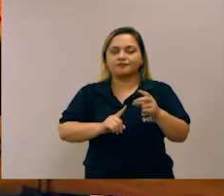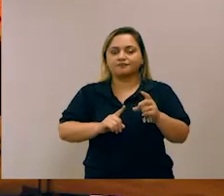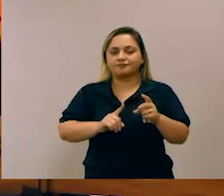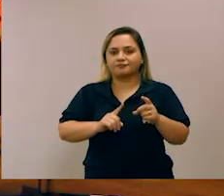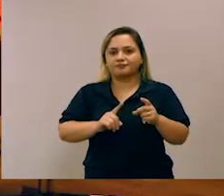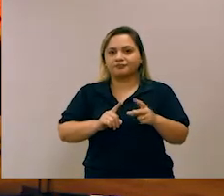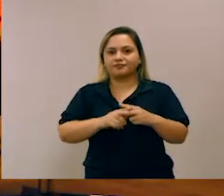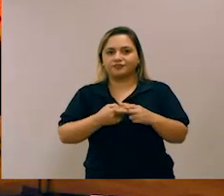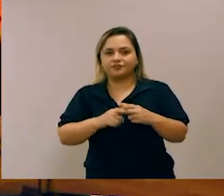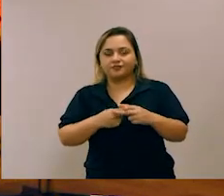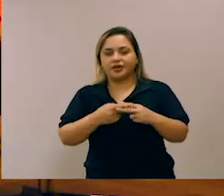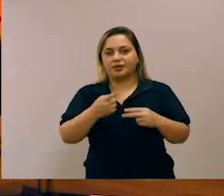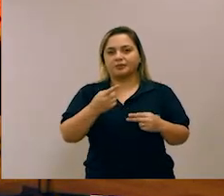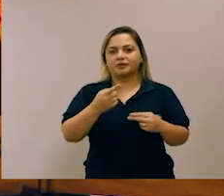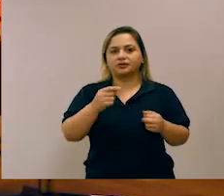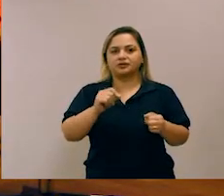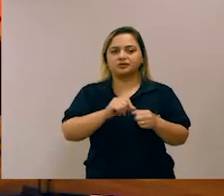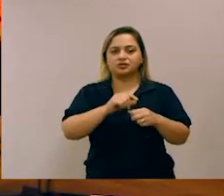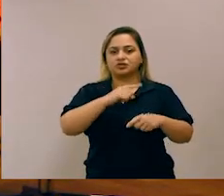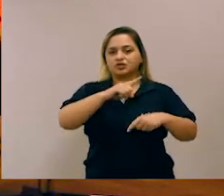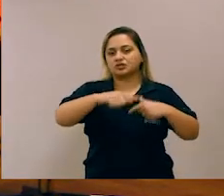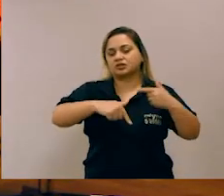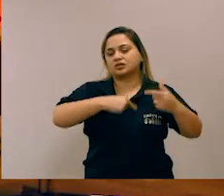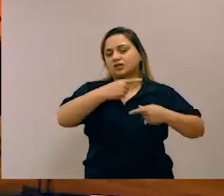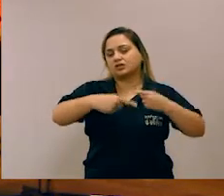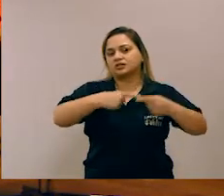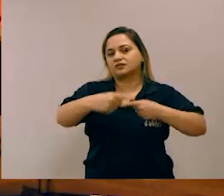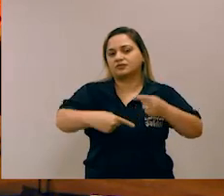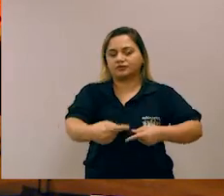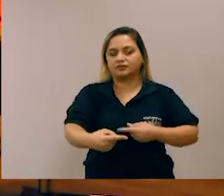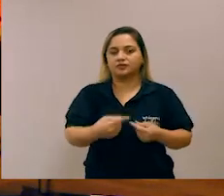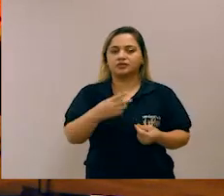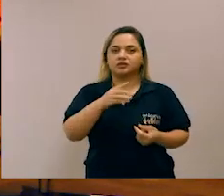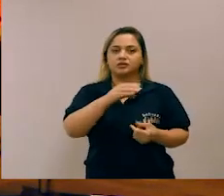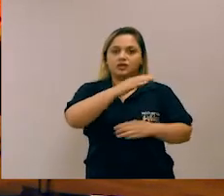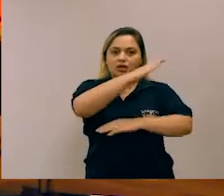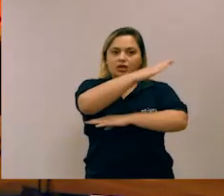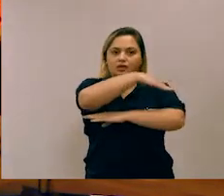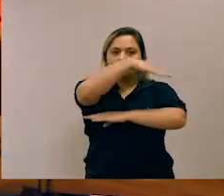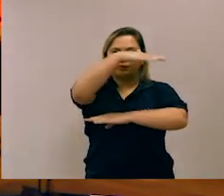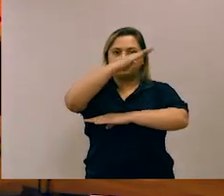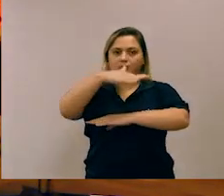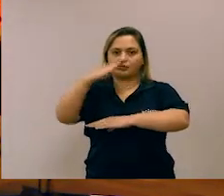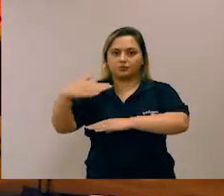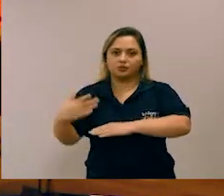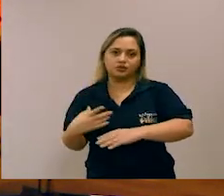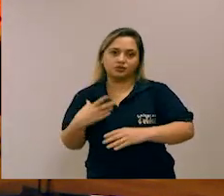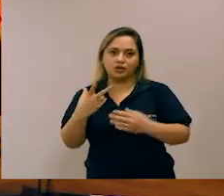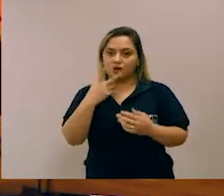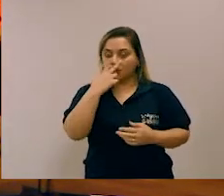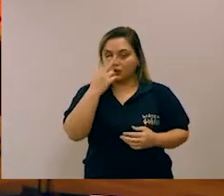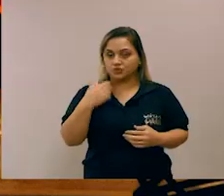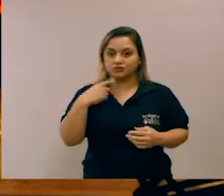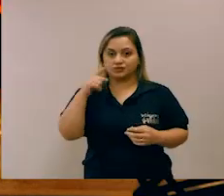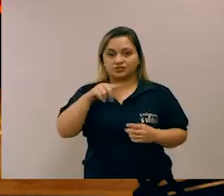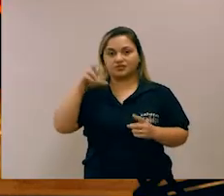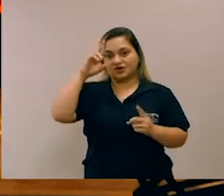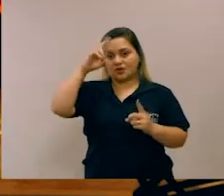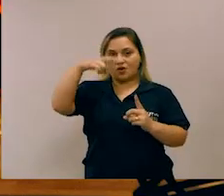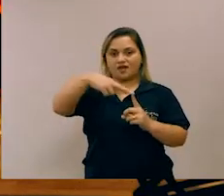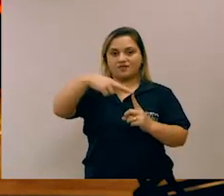the tools that we acquired and learned in Brumadinho? So, I believe that